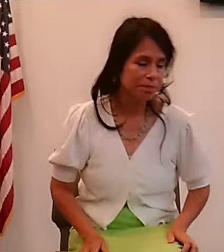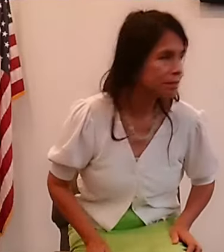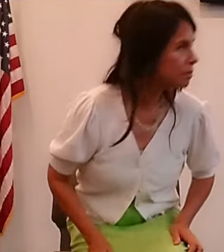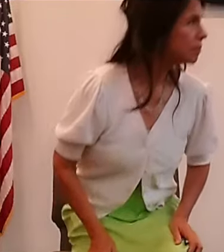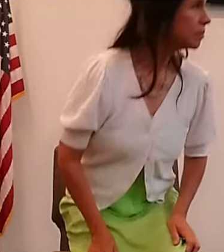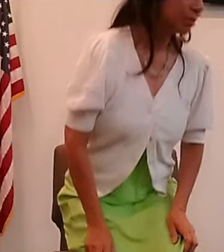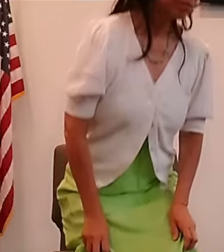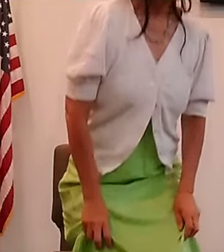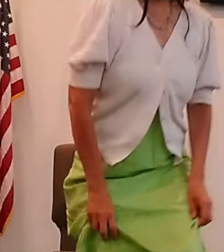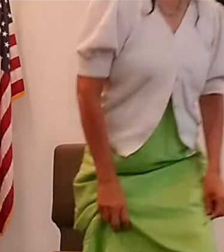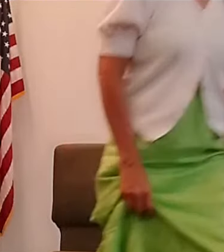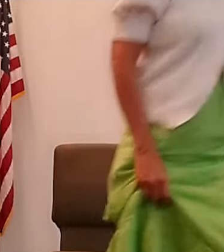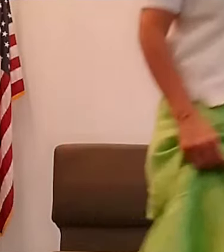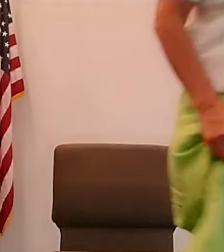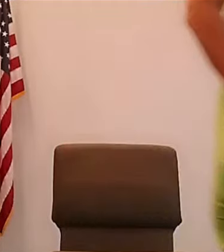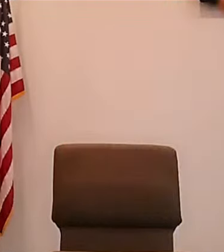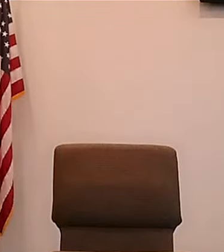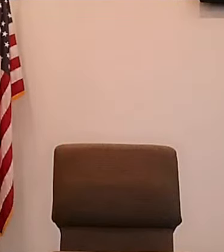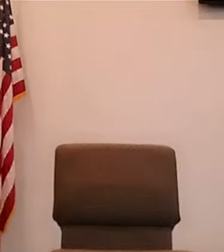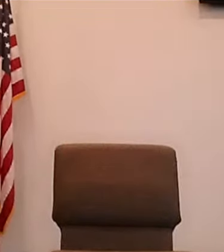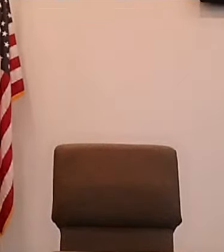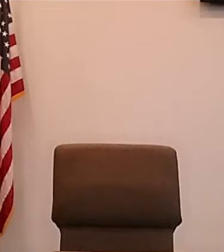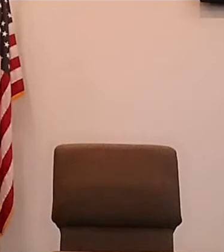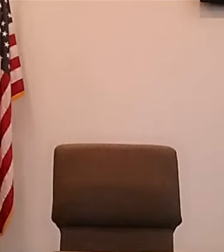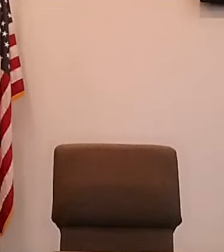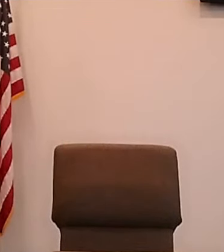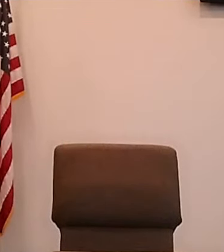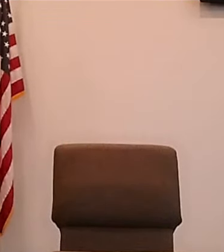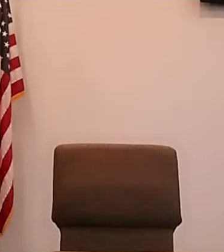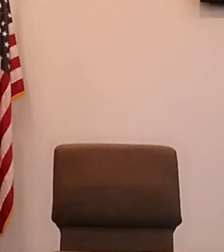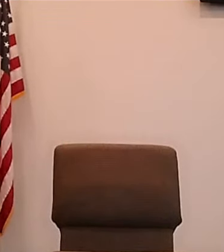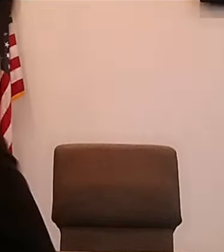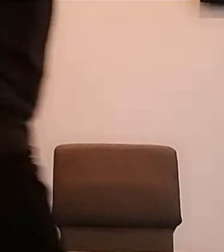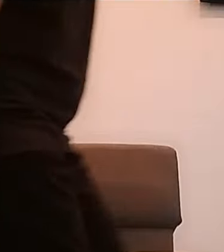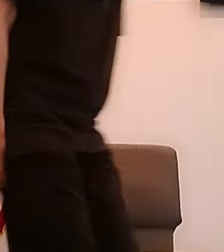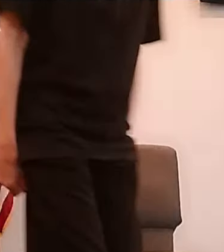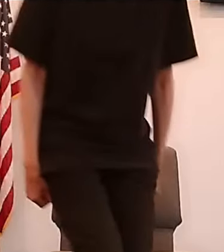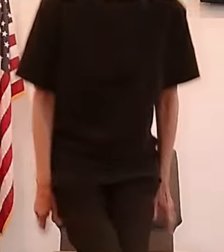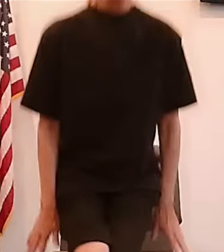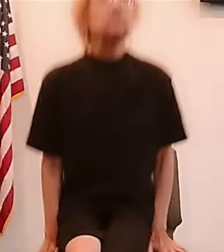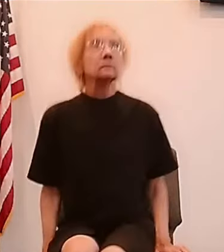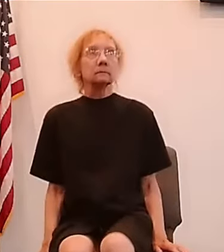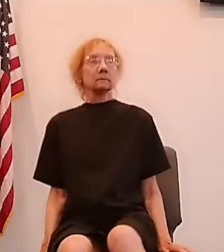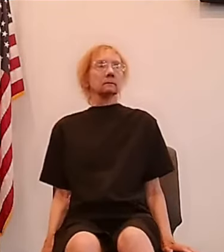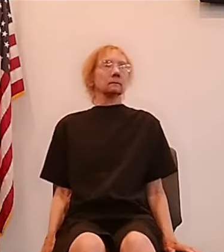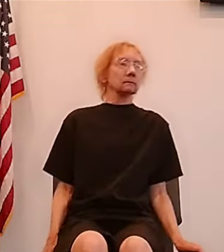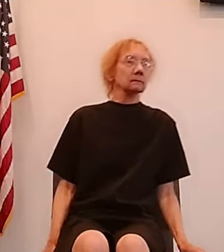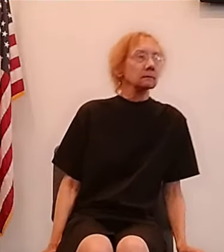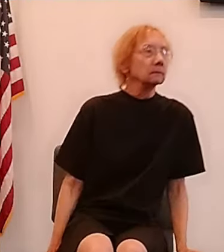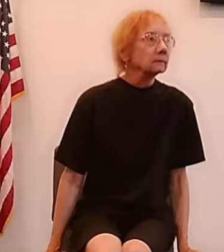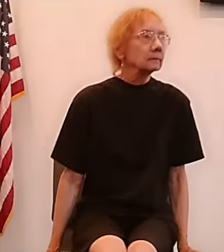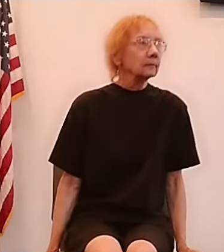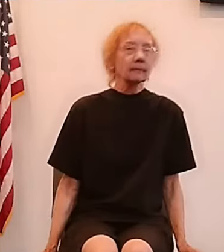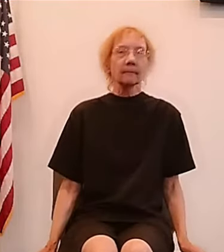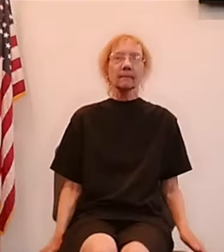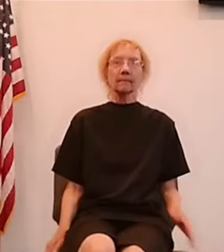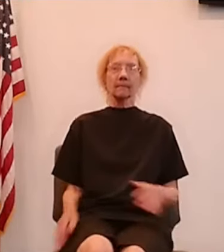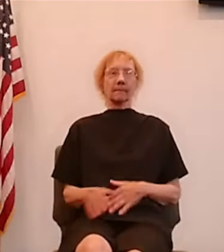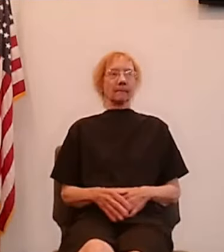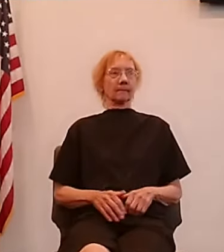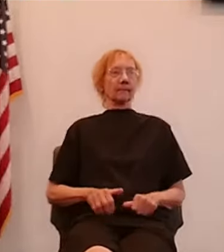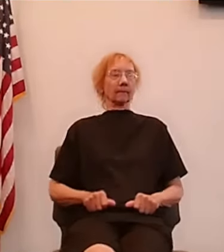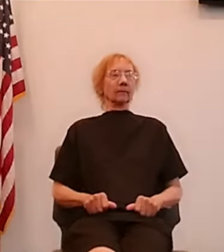Okay, if anybody wants to use the hymnal, we're going to sing a hymn next. I believe it's hymn number 36.